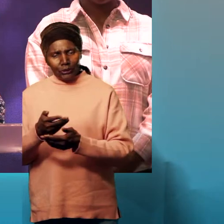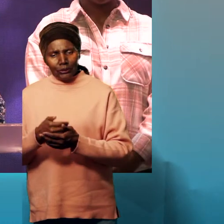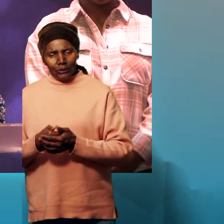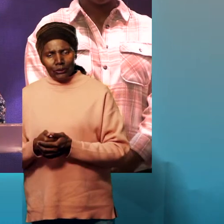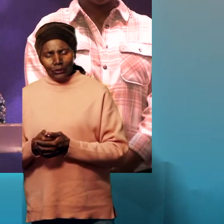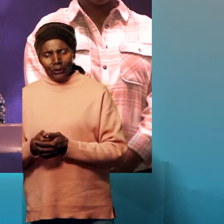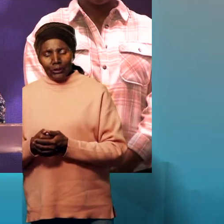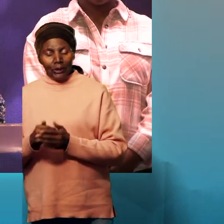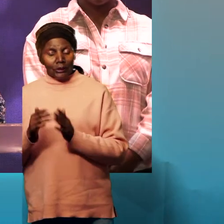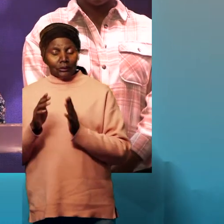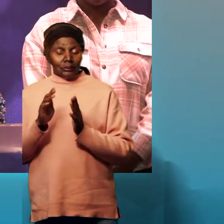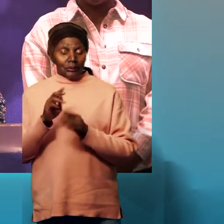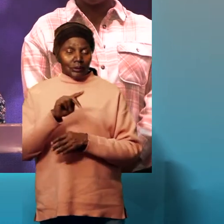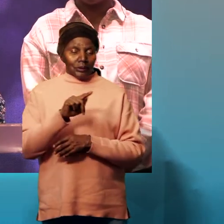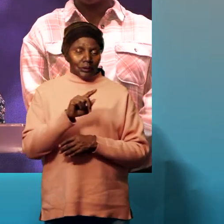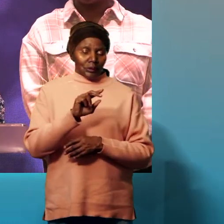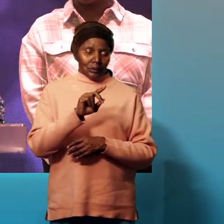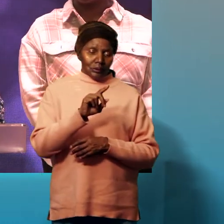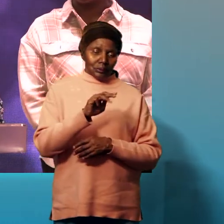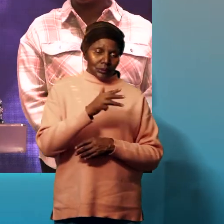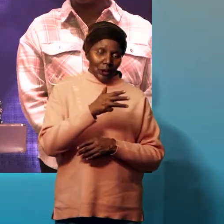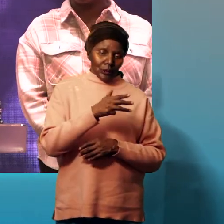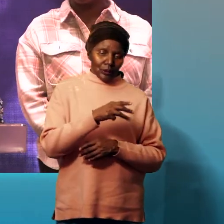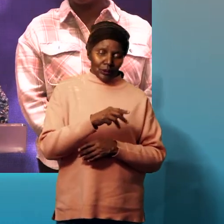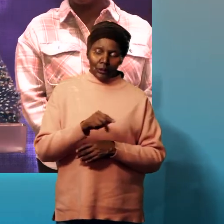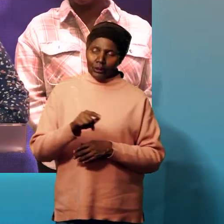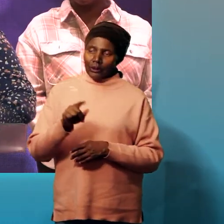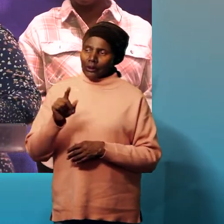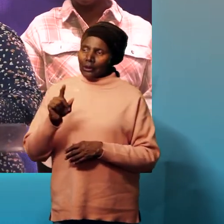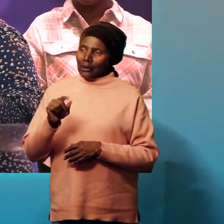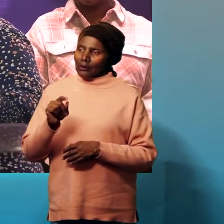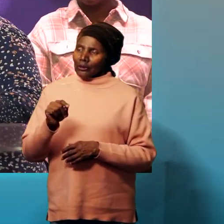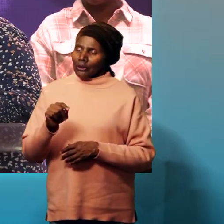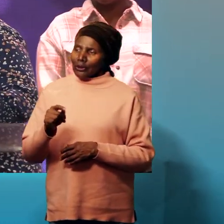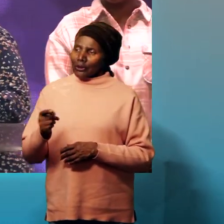name. God bless you. Amen.